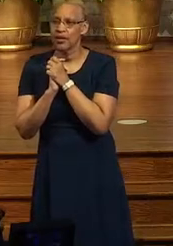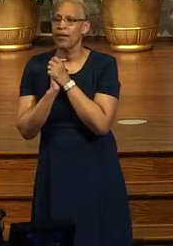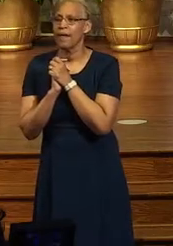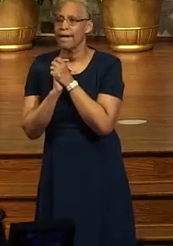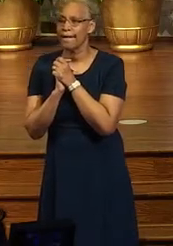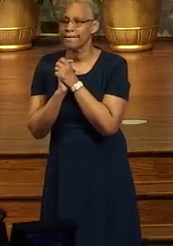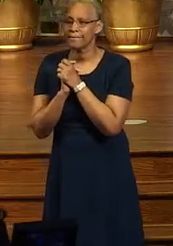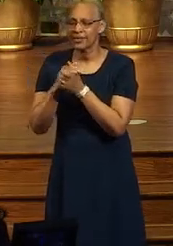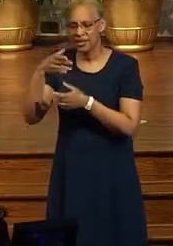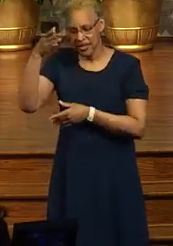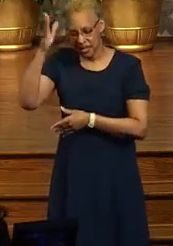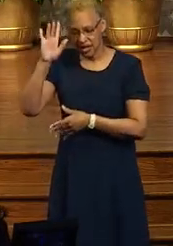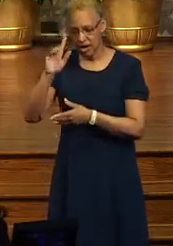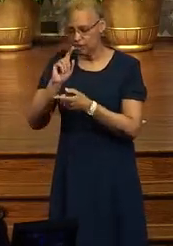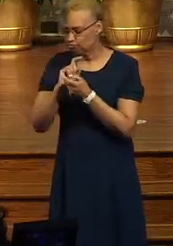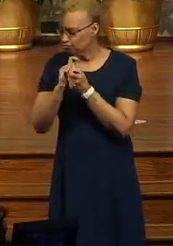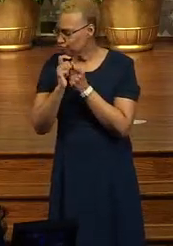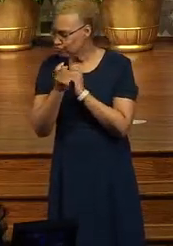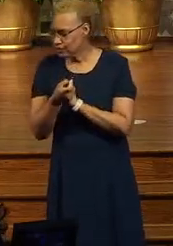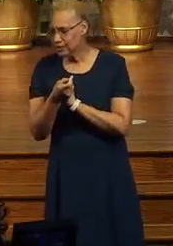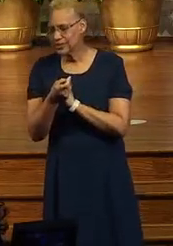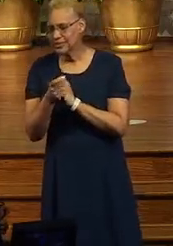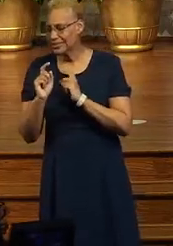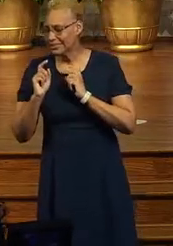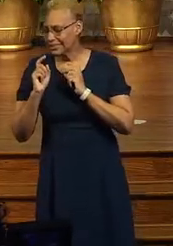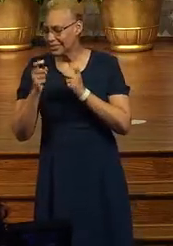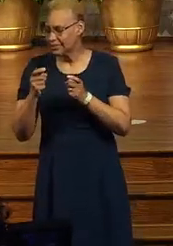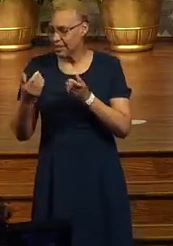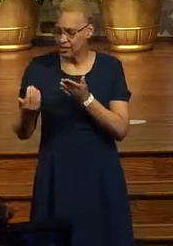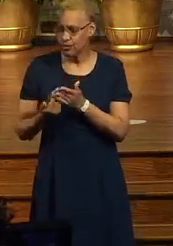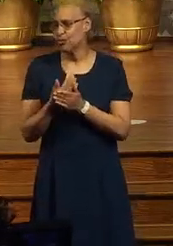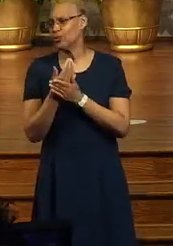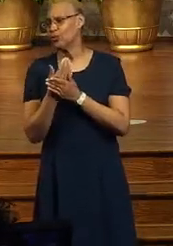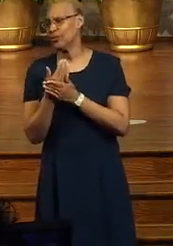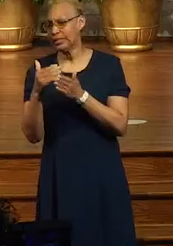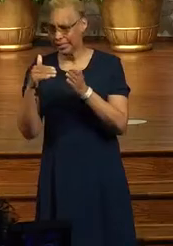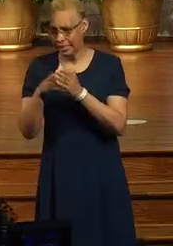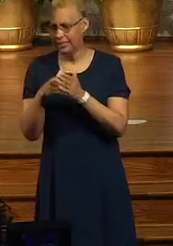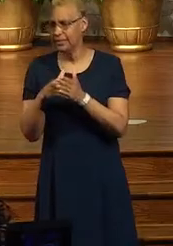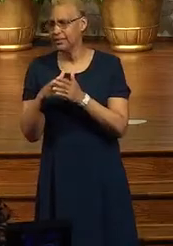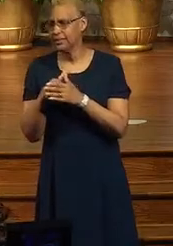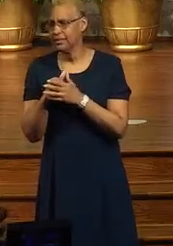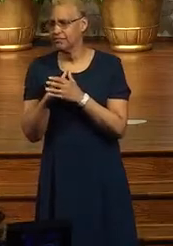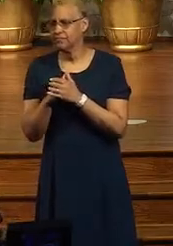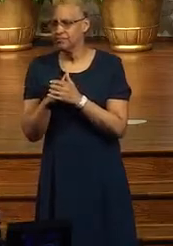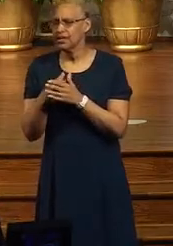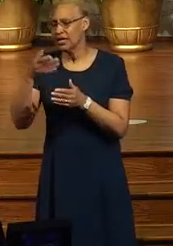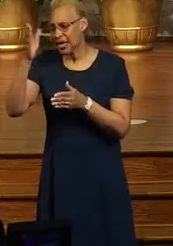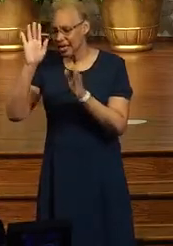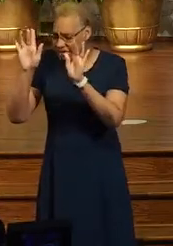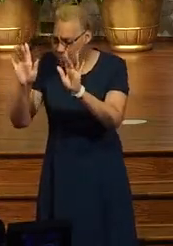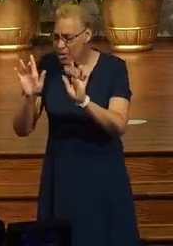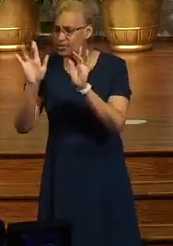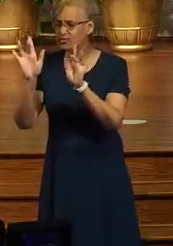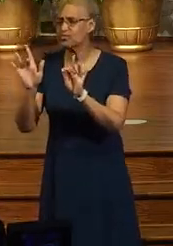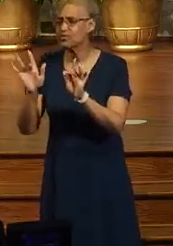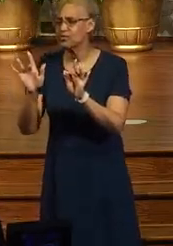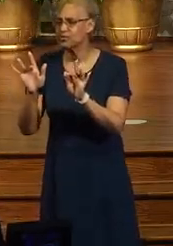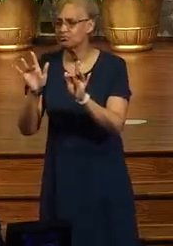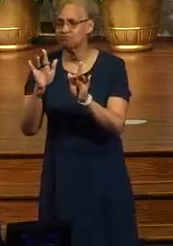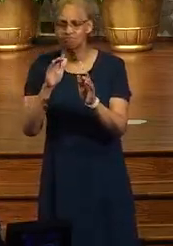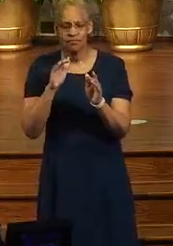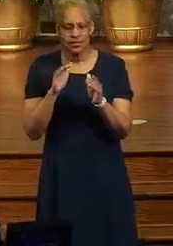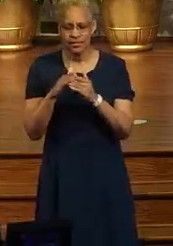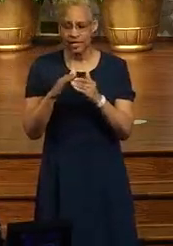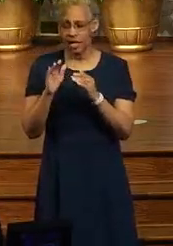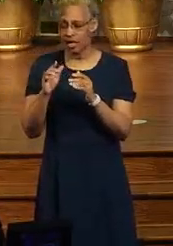He restores. He's that type of God. He's merciful. He's